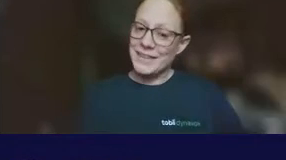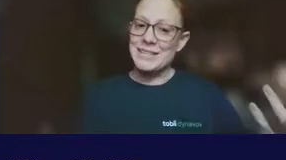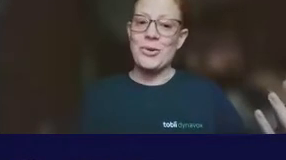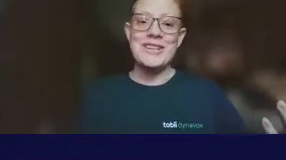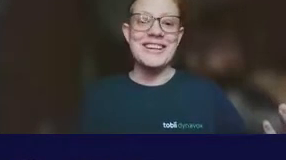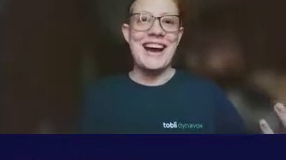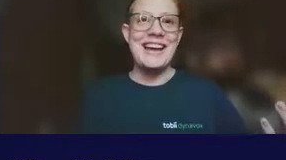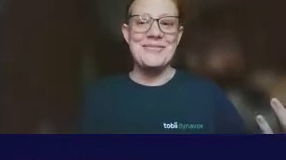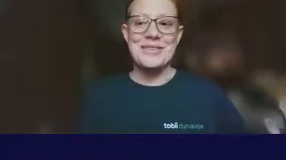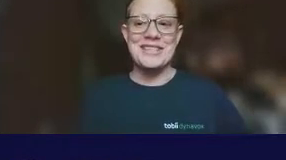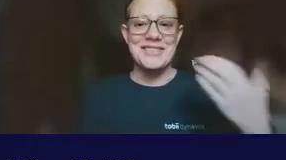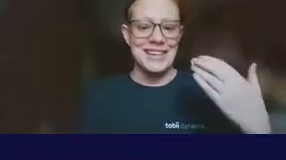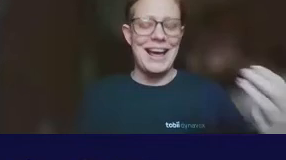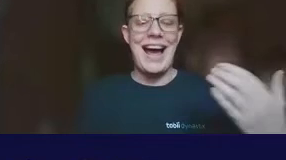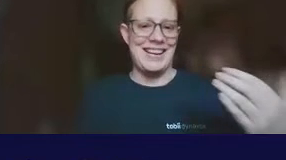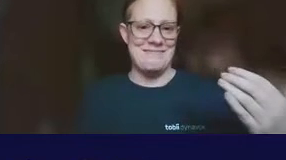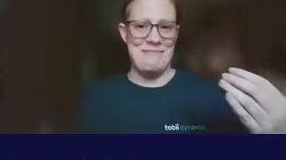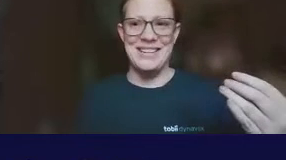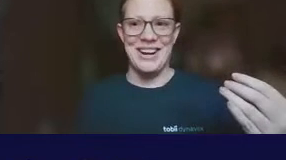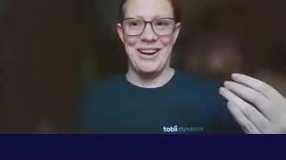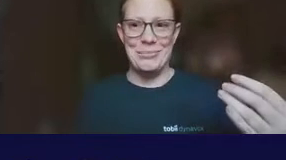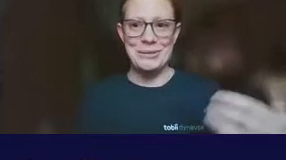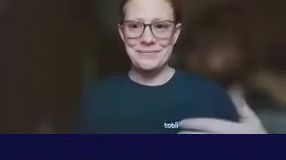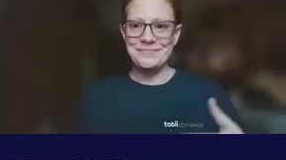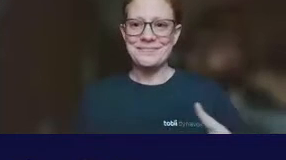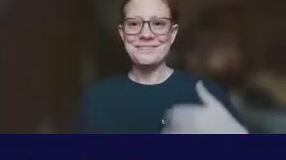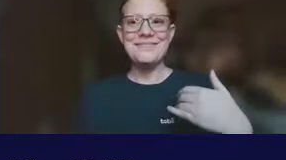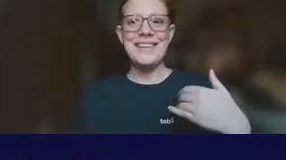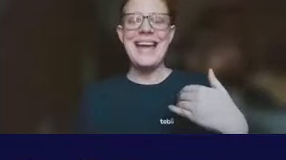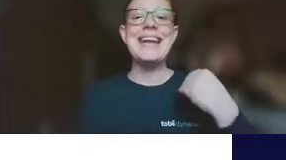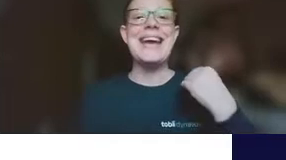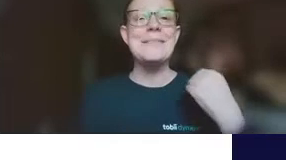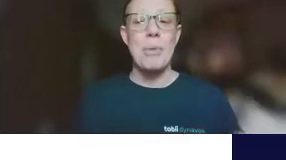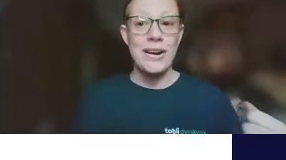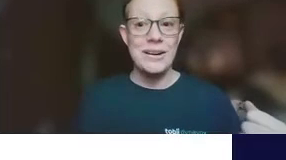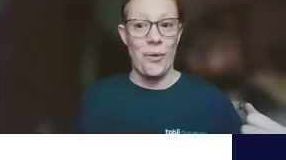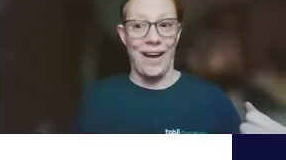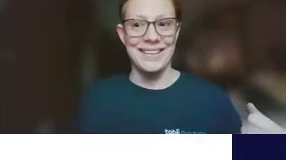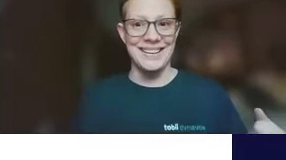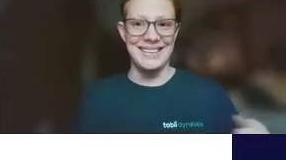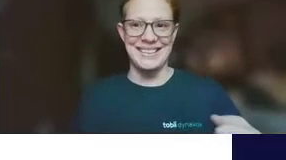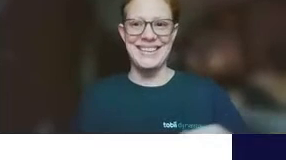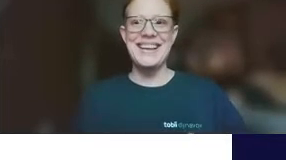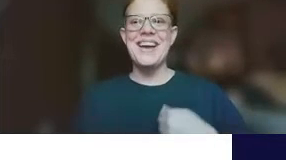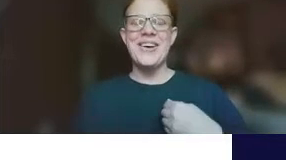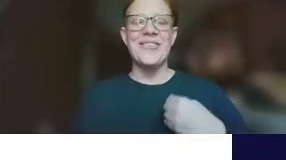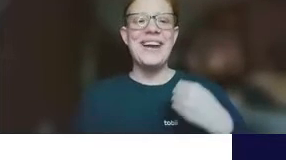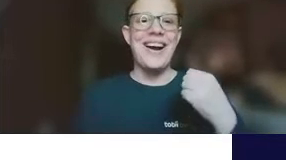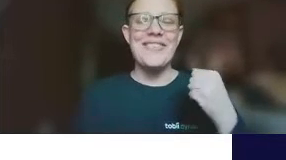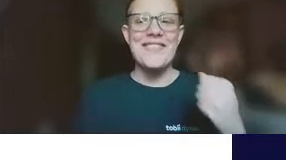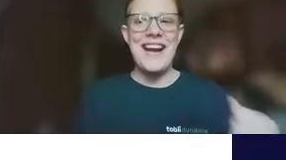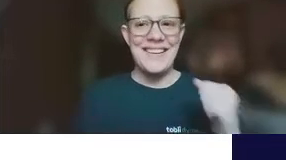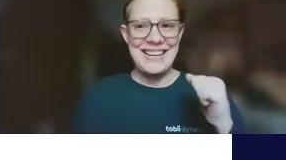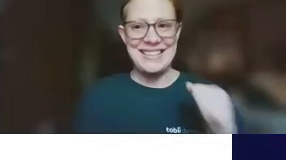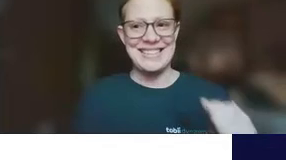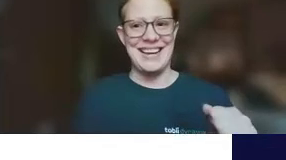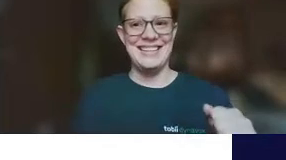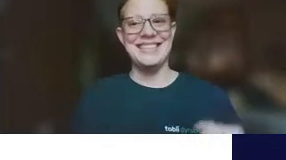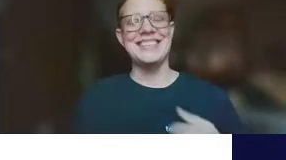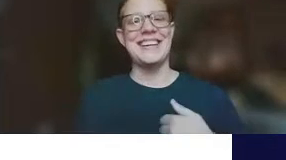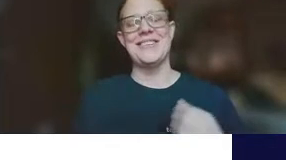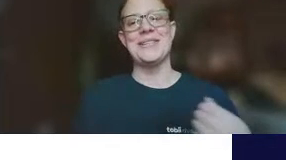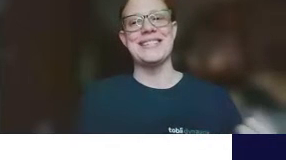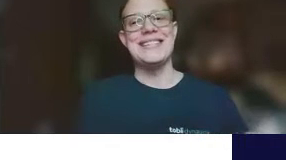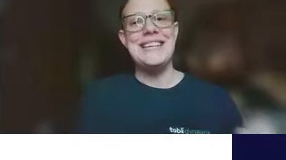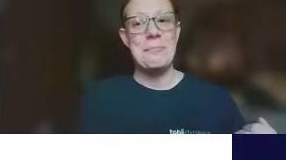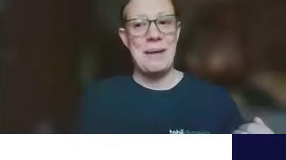It's a question I have received a lot in my job, and an important one. We are very excited